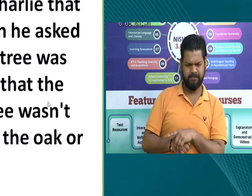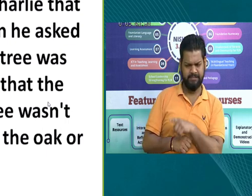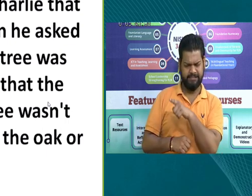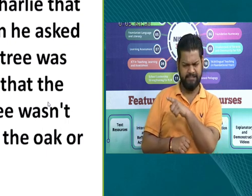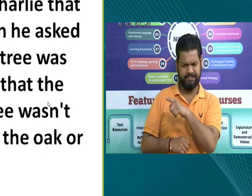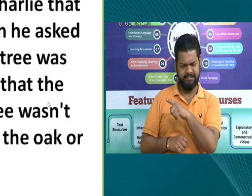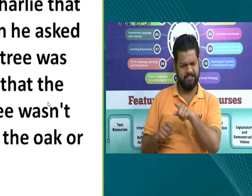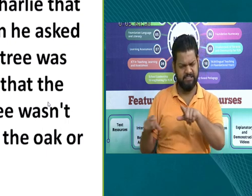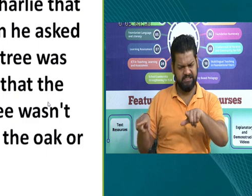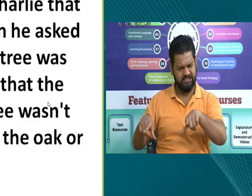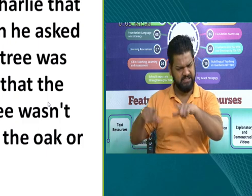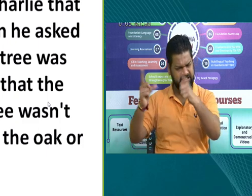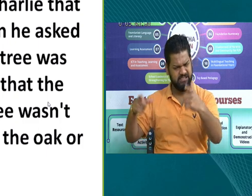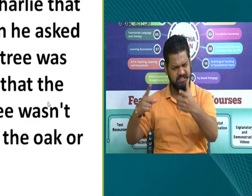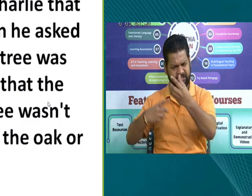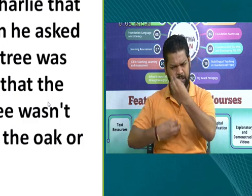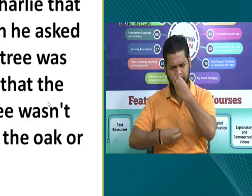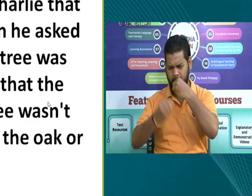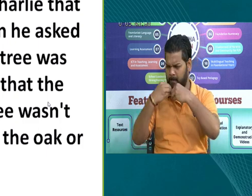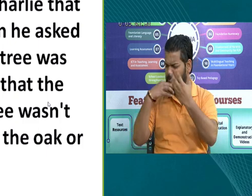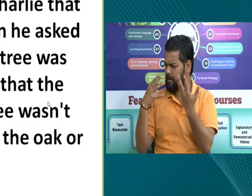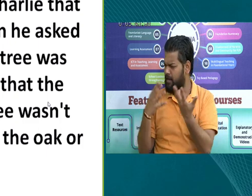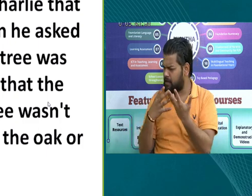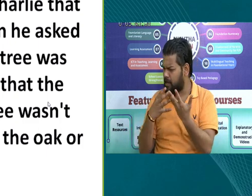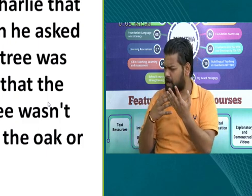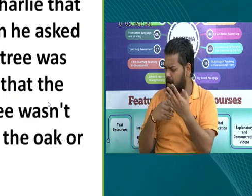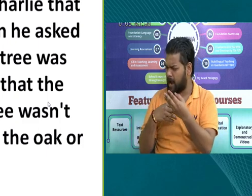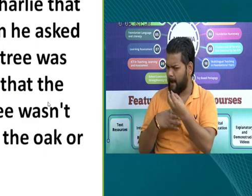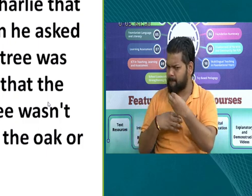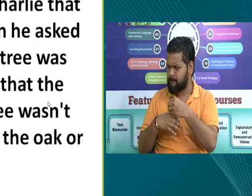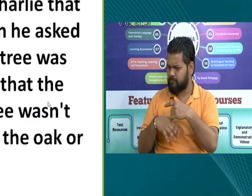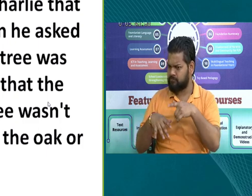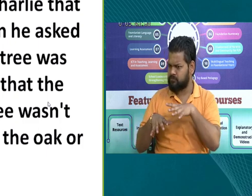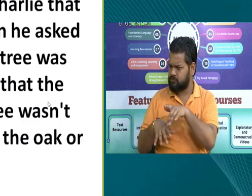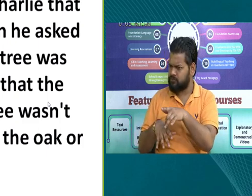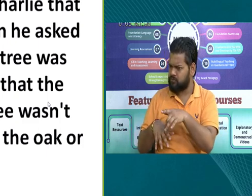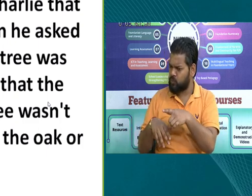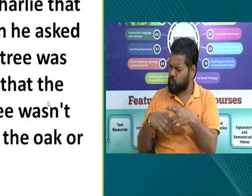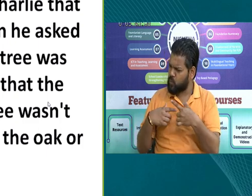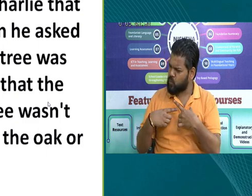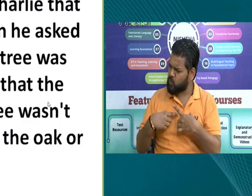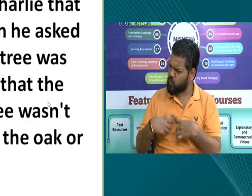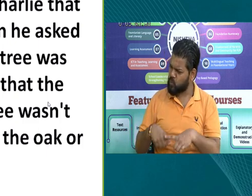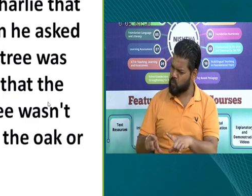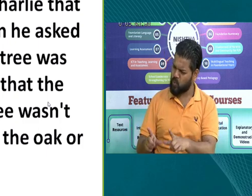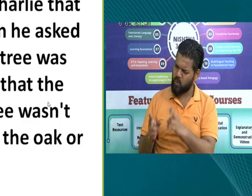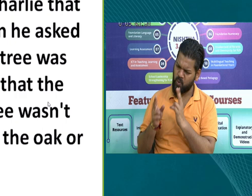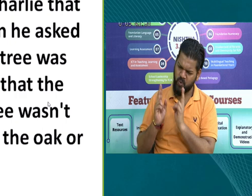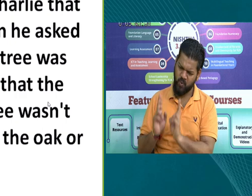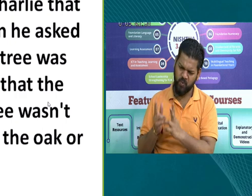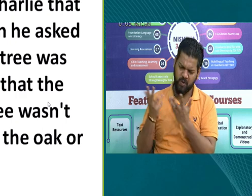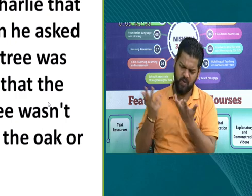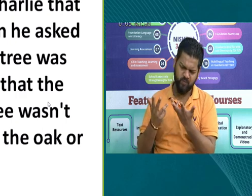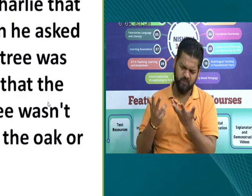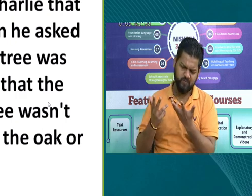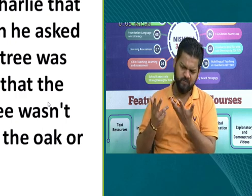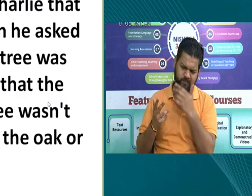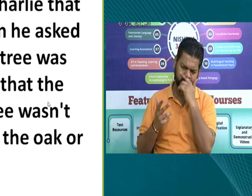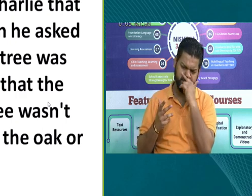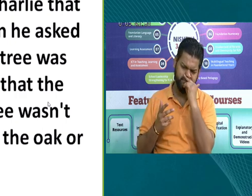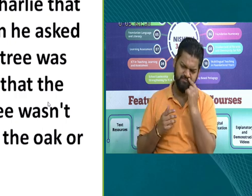tree was required? Because he was searching for the tree which could live the longest, the oldest